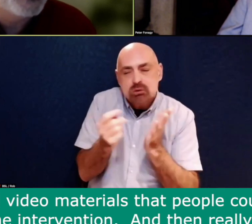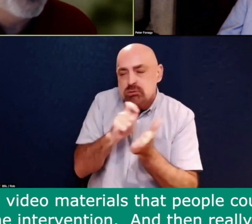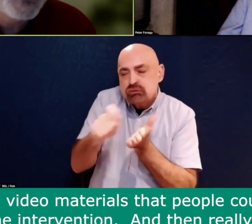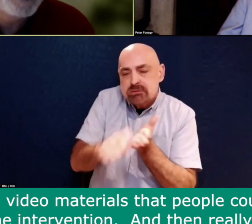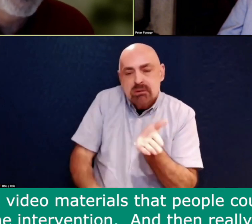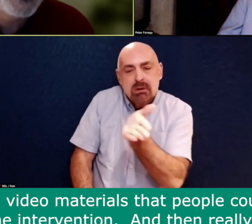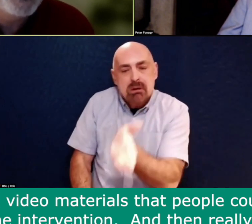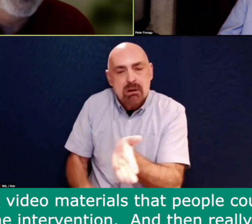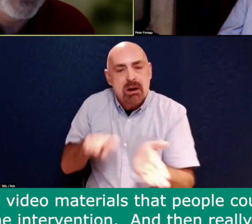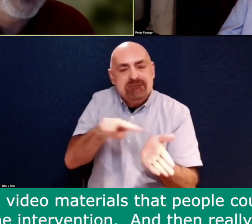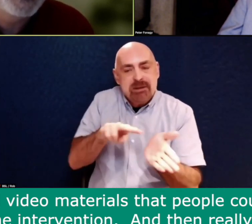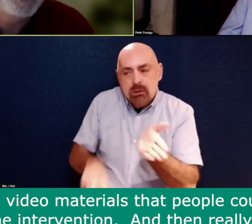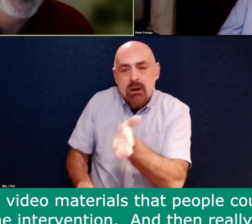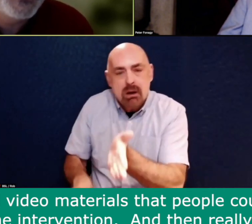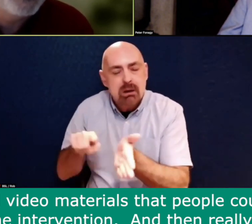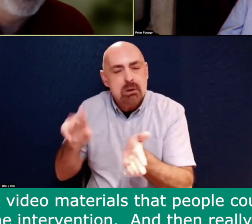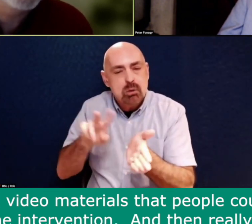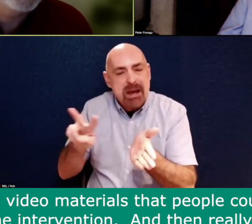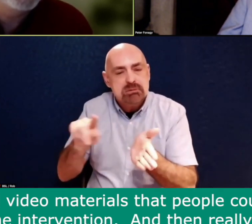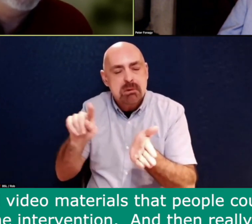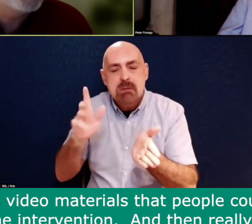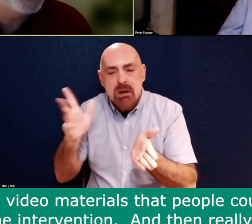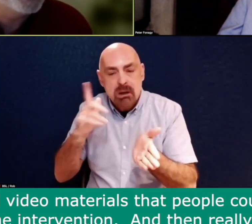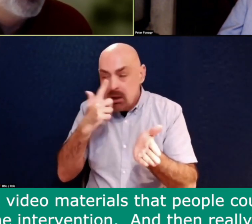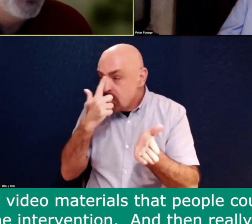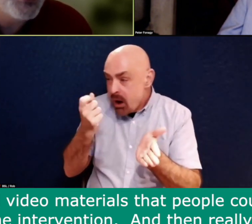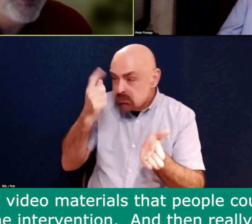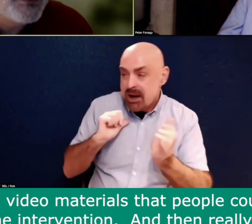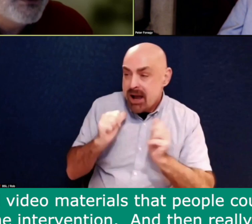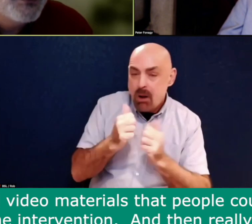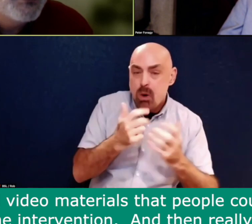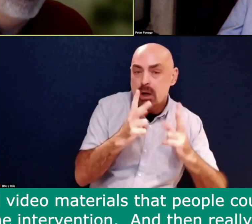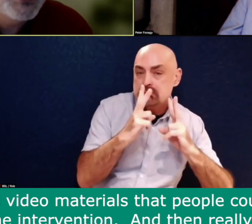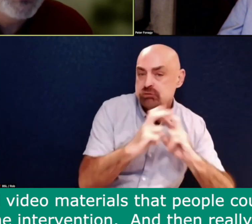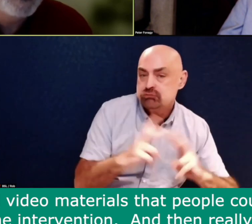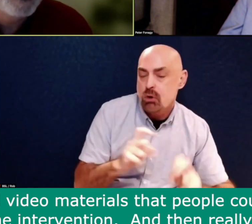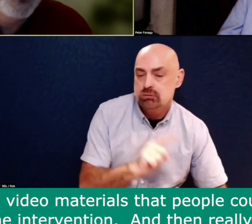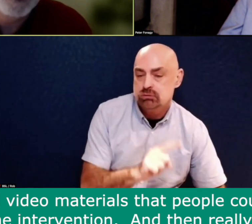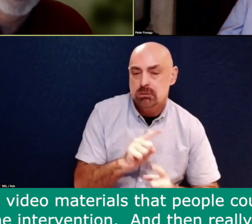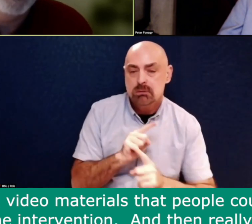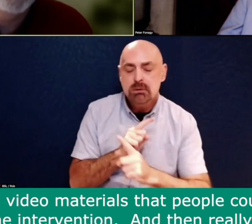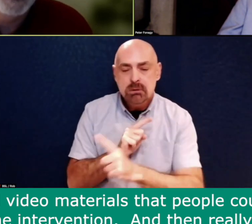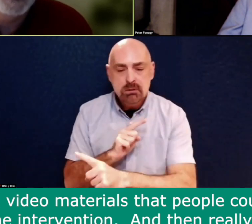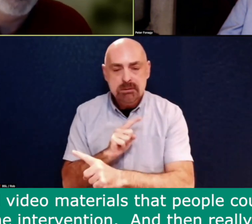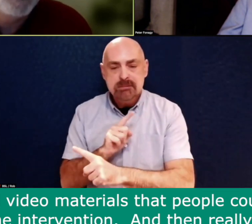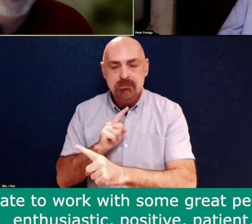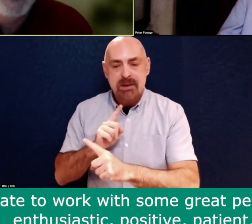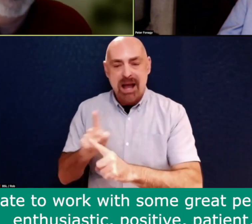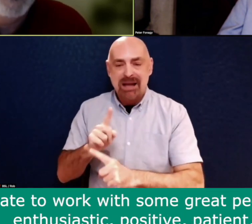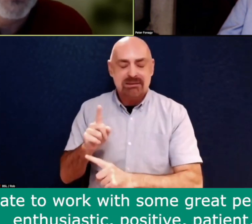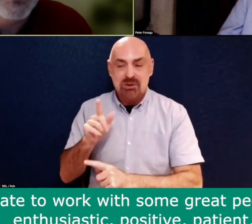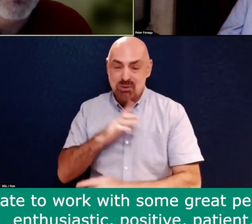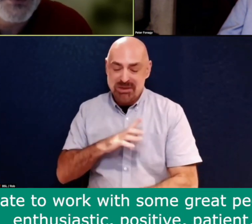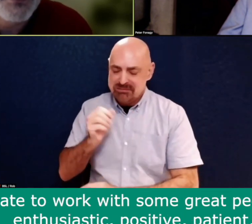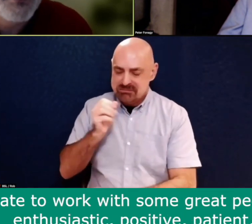and video materials that people could access to find out about the study and the intervention, and then really good, well-trained staff. I was